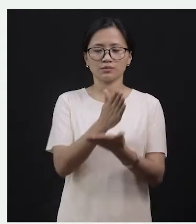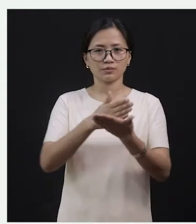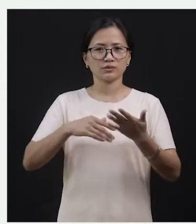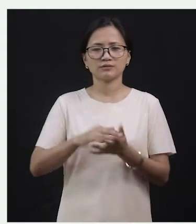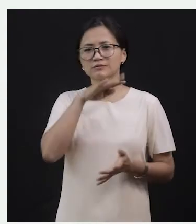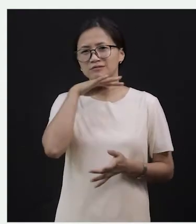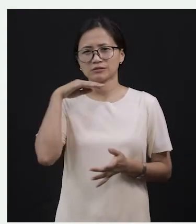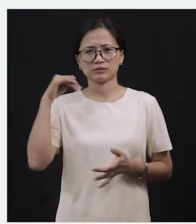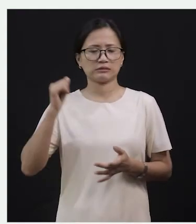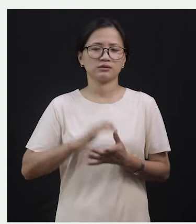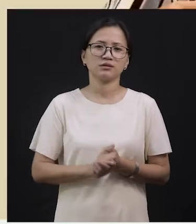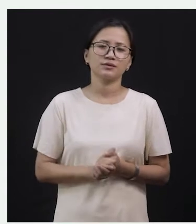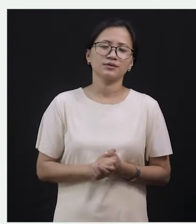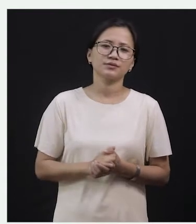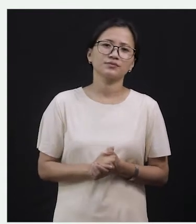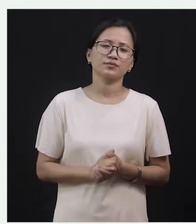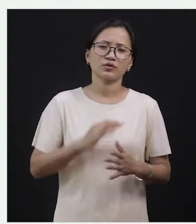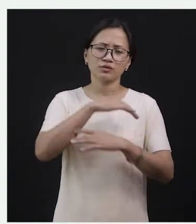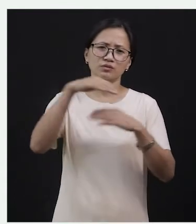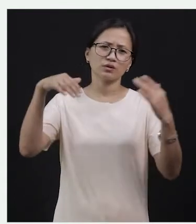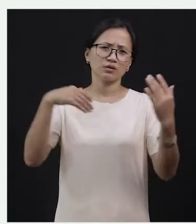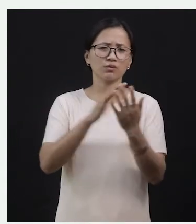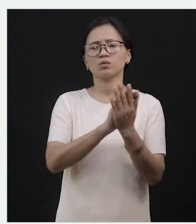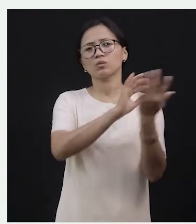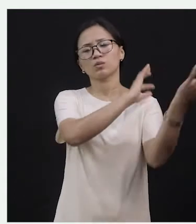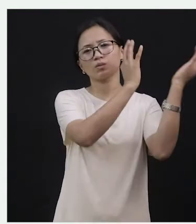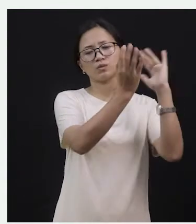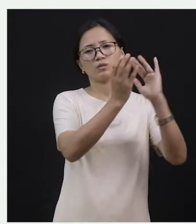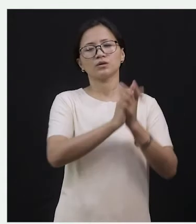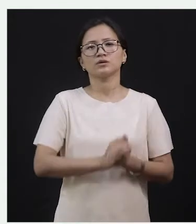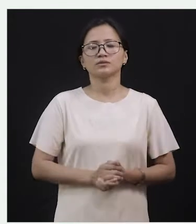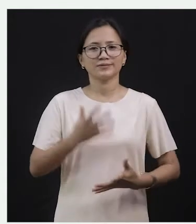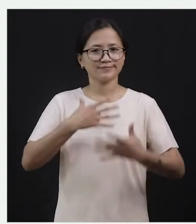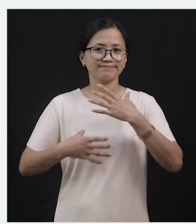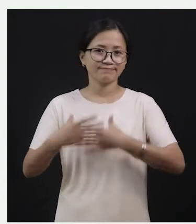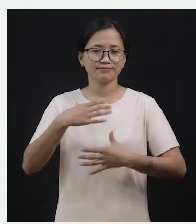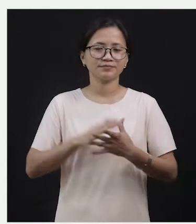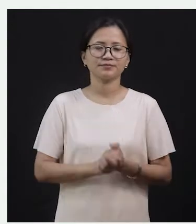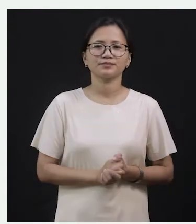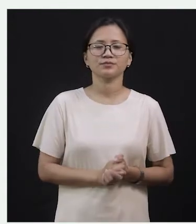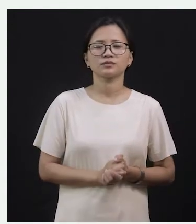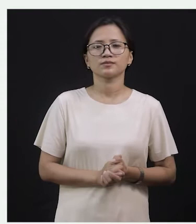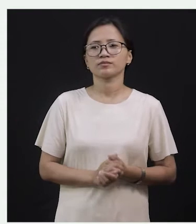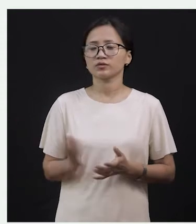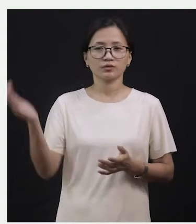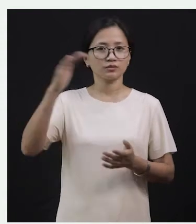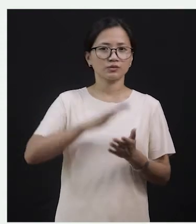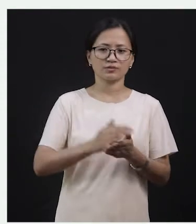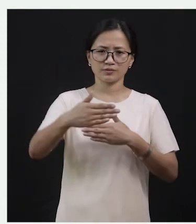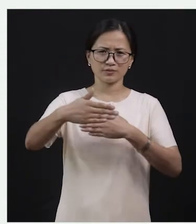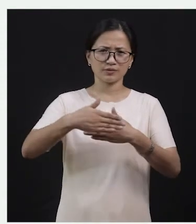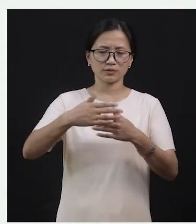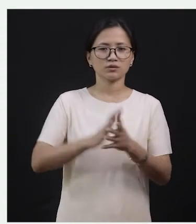gets dirty, then the entire world suffer, because these waters are connected. They come to your nearest pond